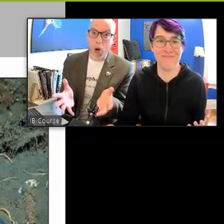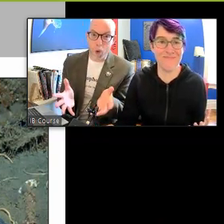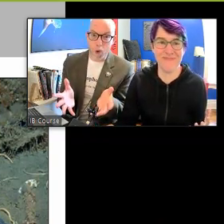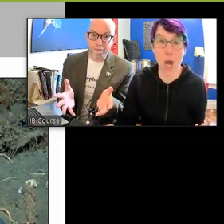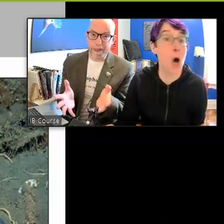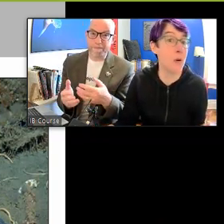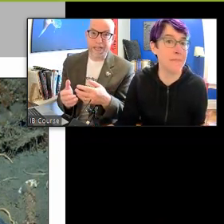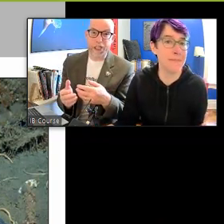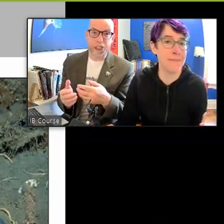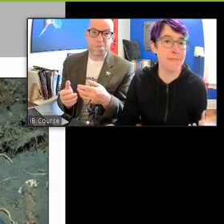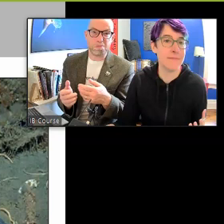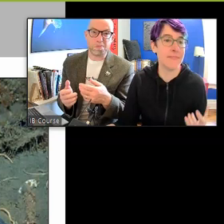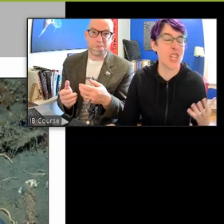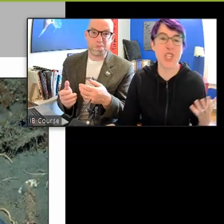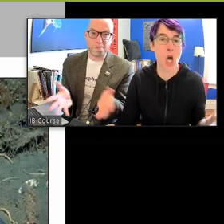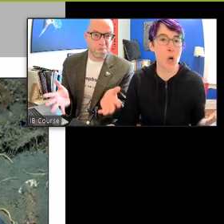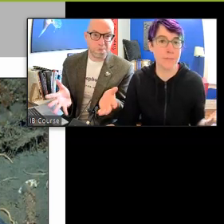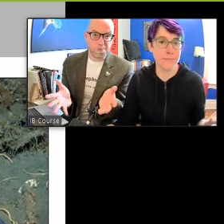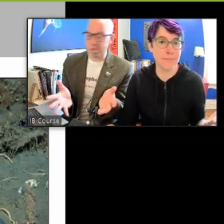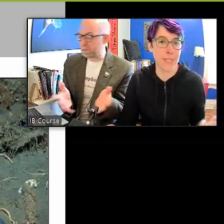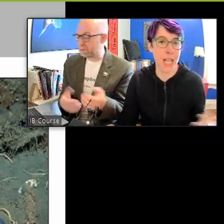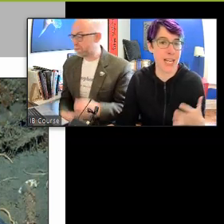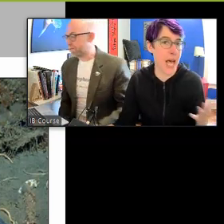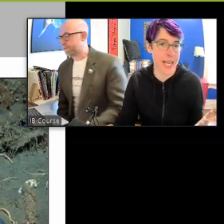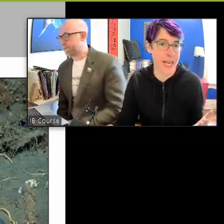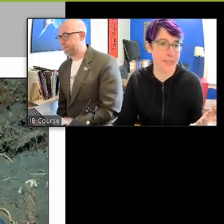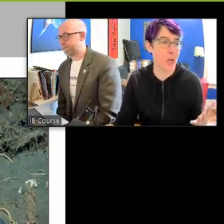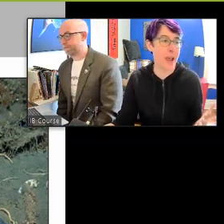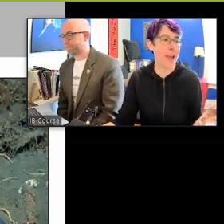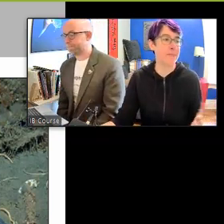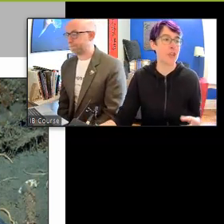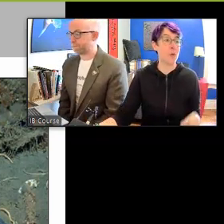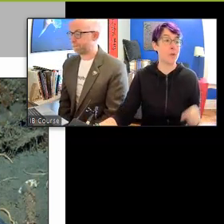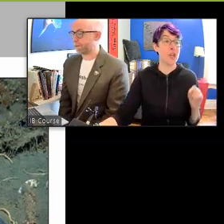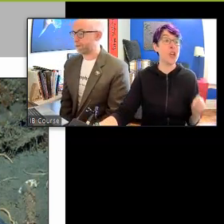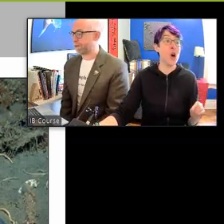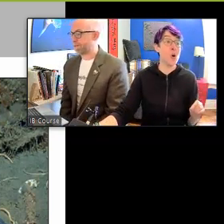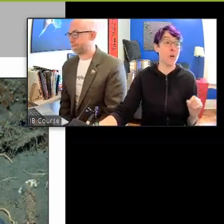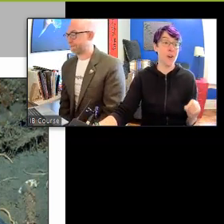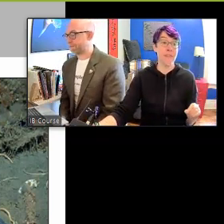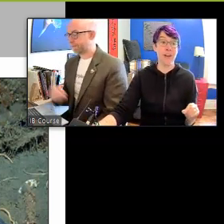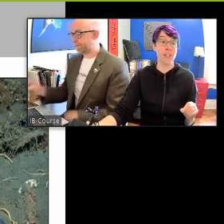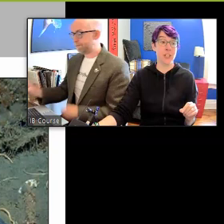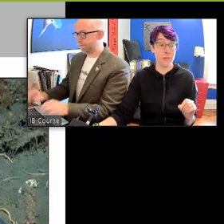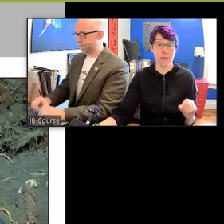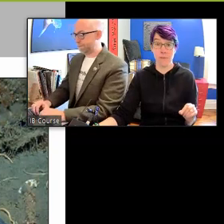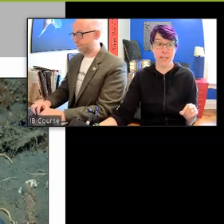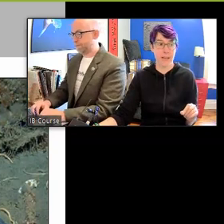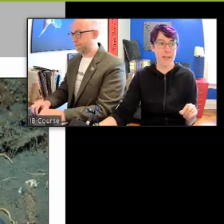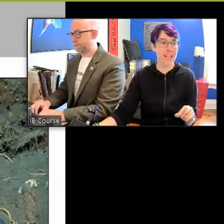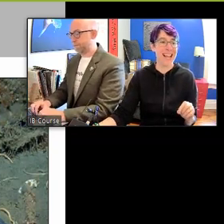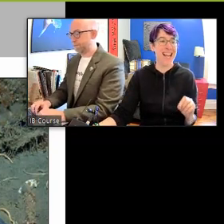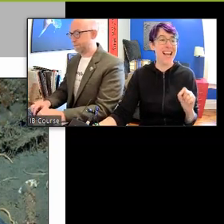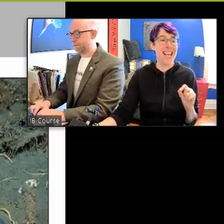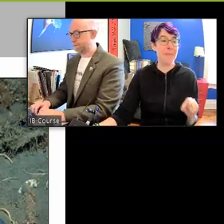because no. They just don't. Like nothing. Okay. So no or non-functional red blood